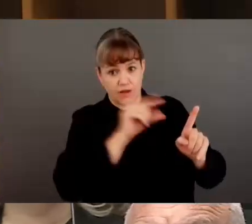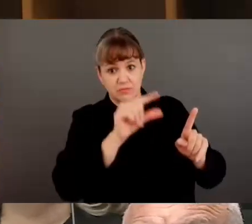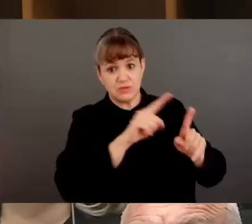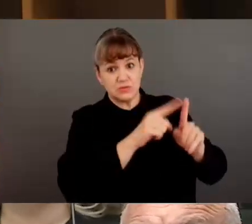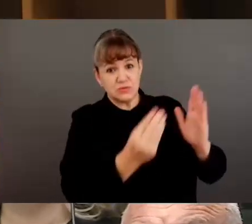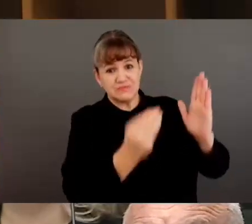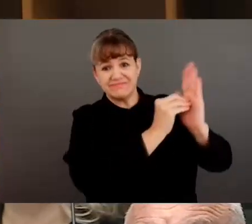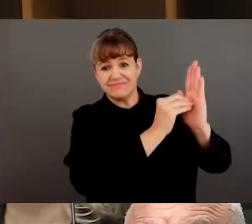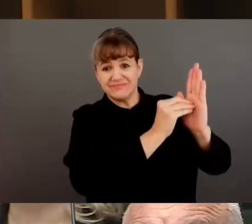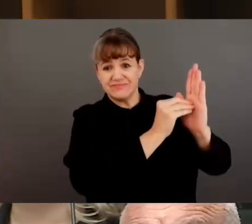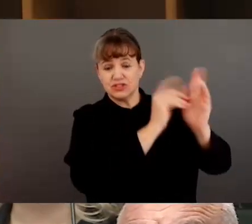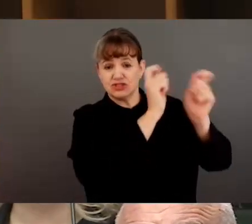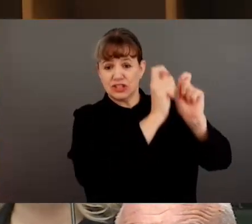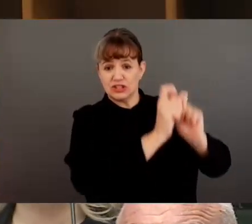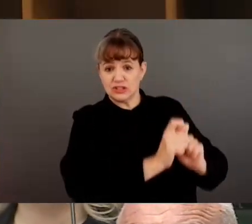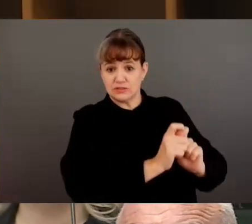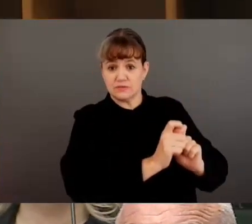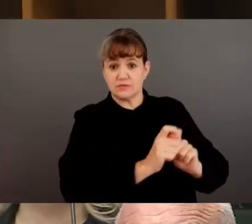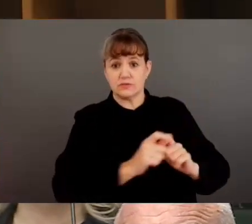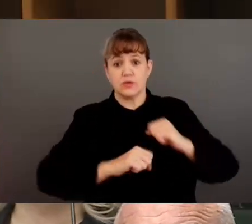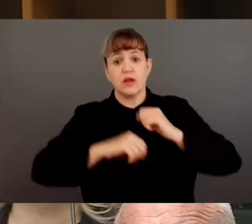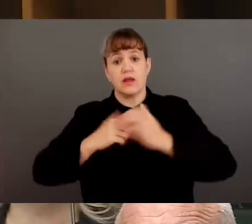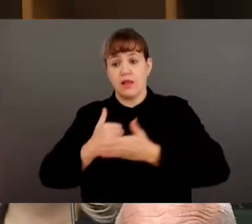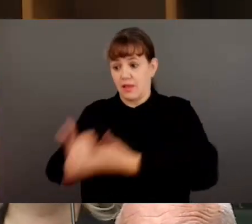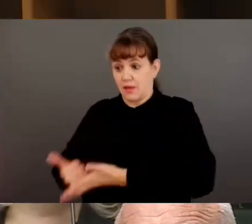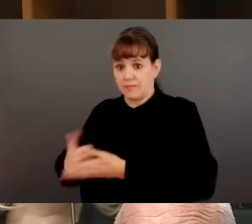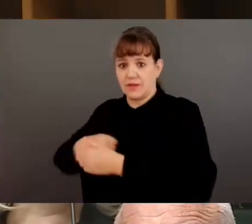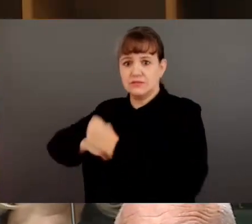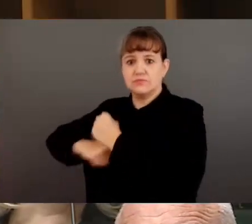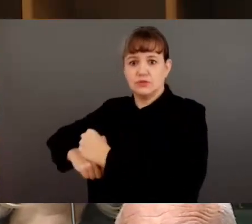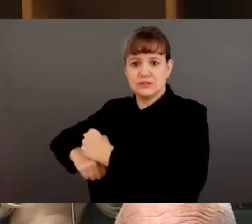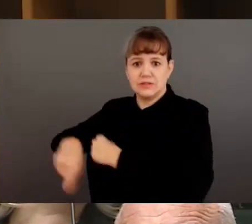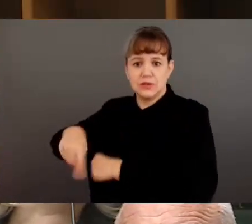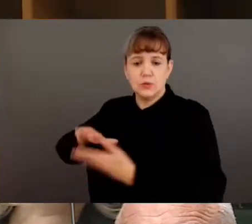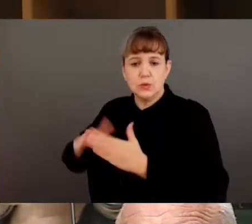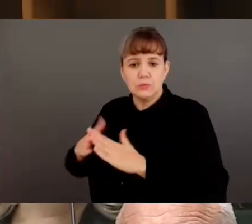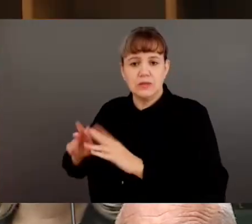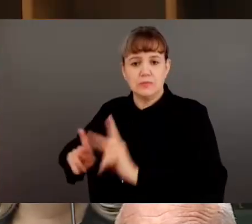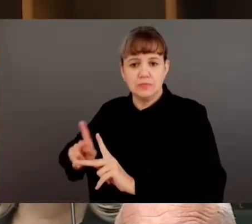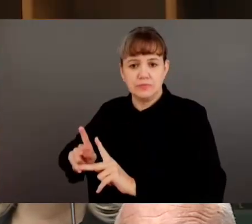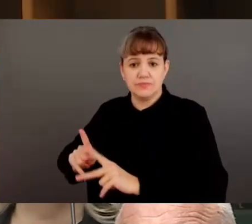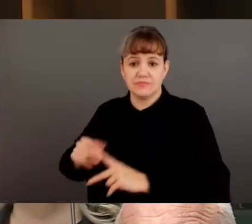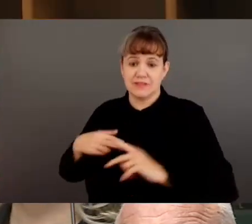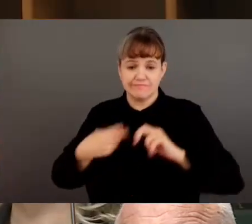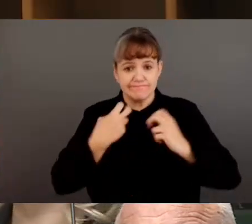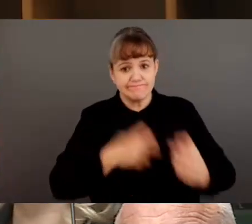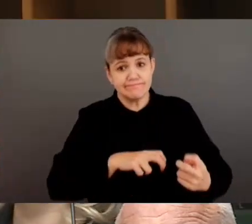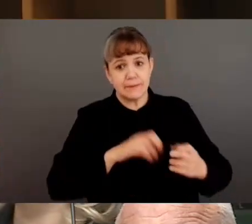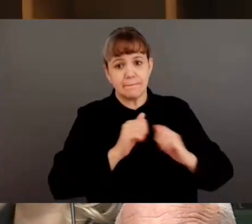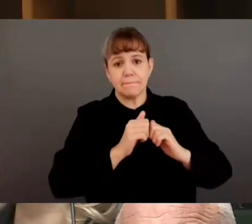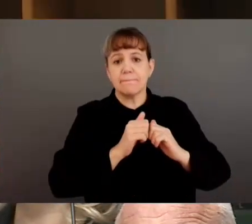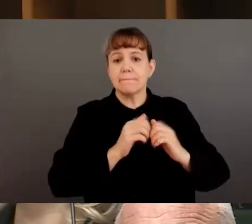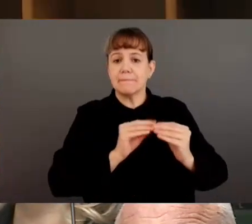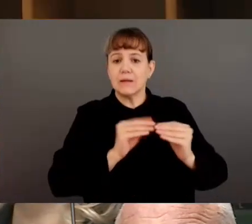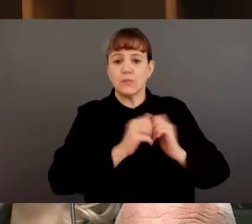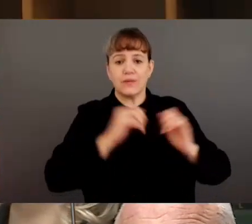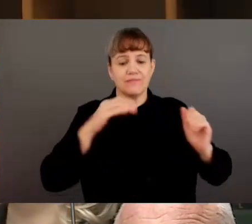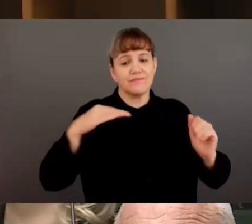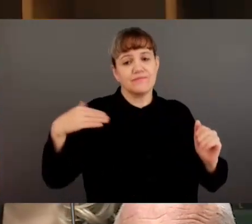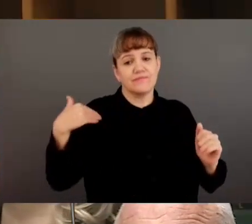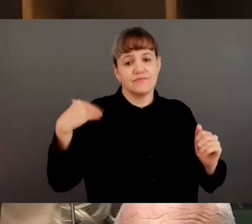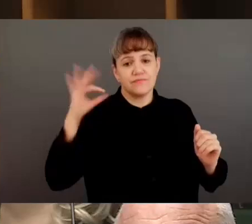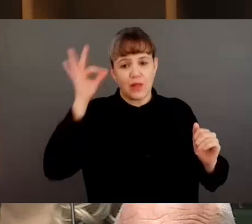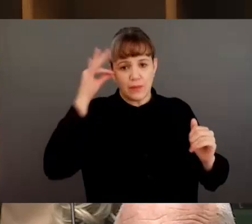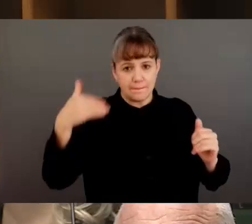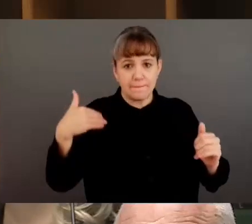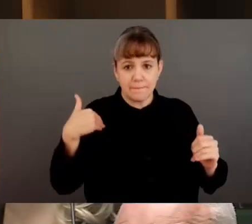just speaking to the Minister of Justice federally. The Prime Minister announced specific changes to the criminal